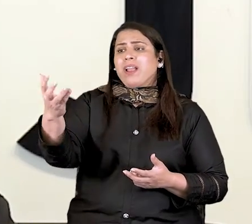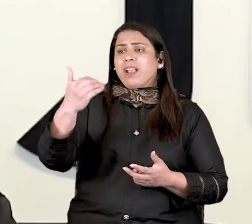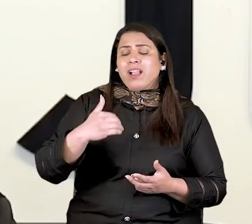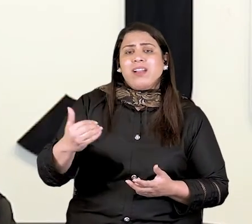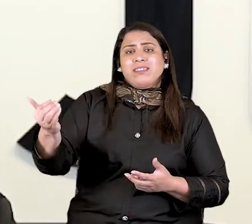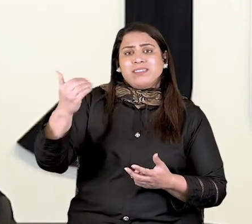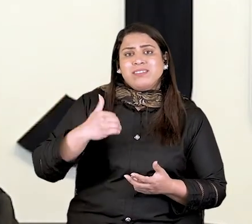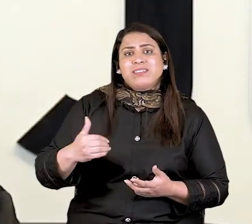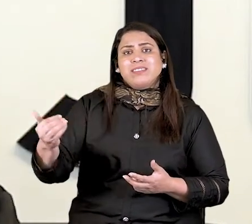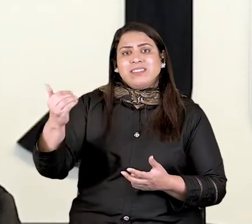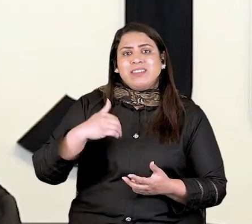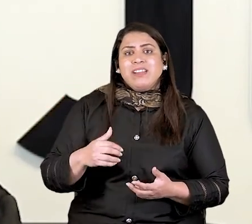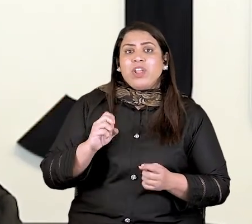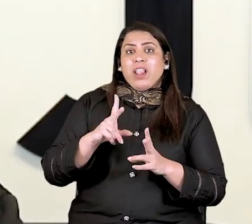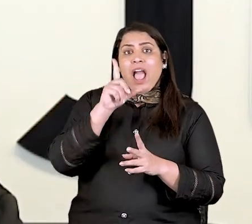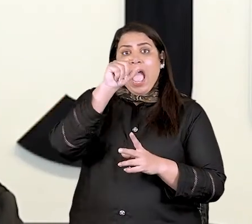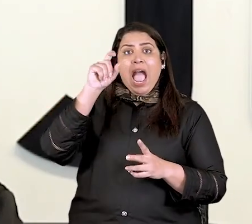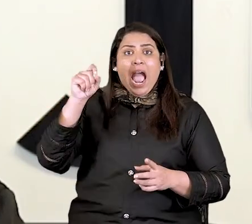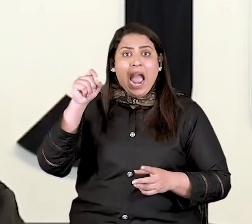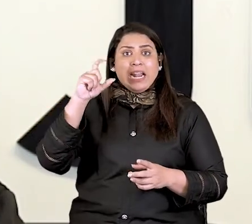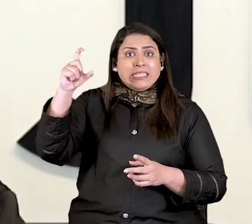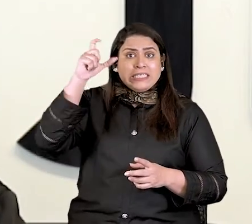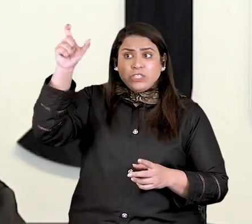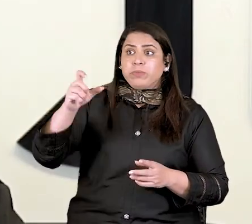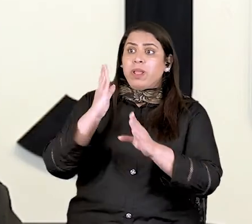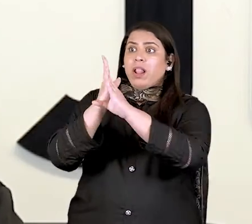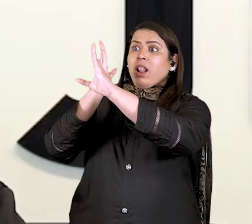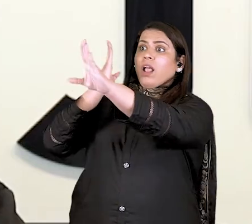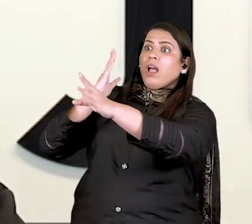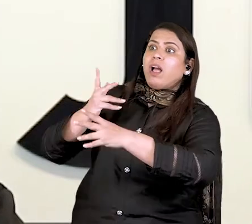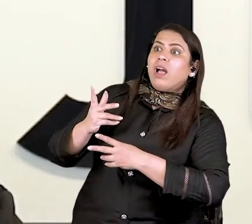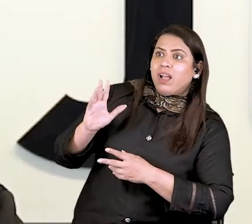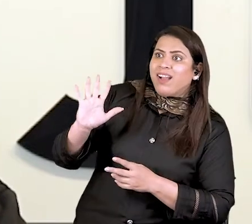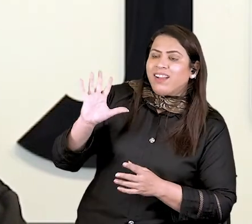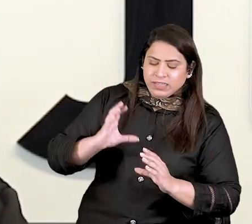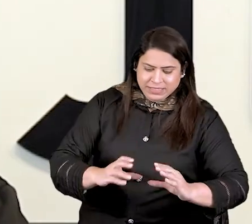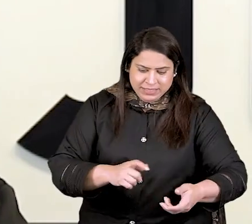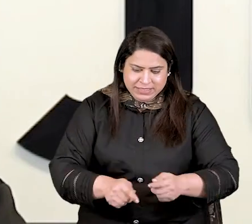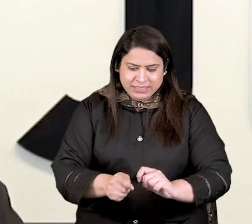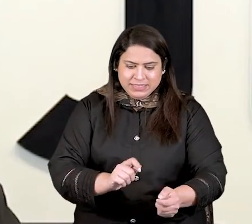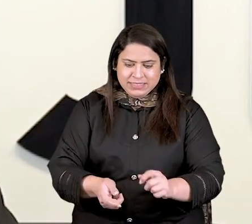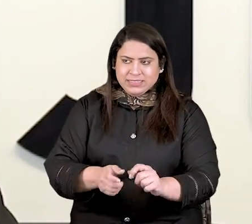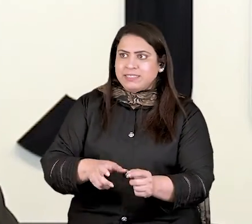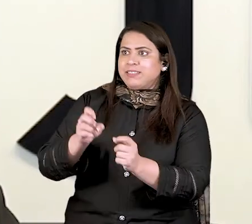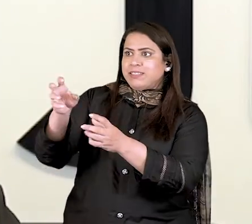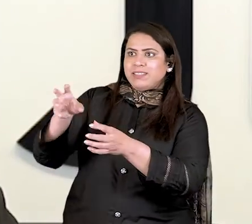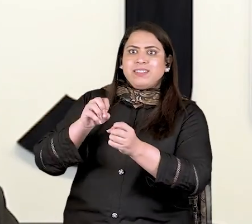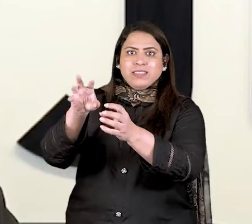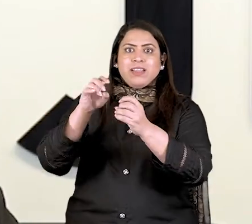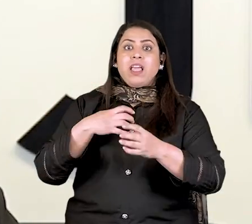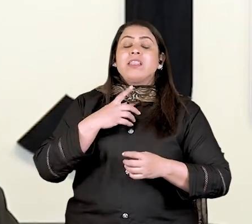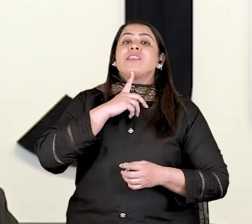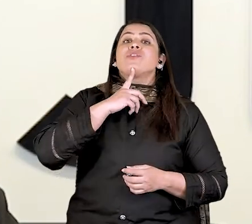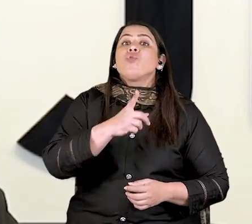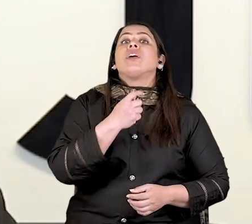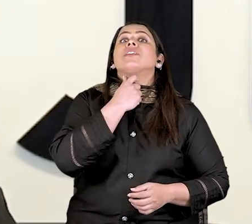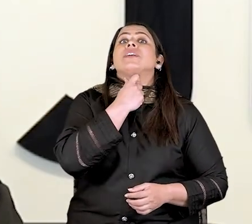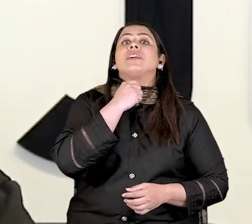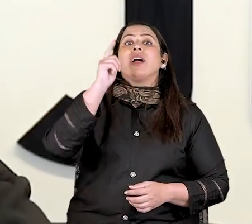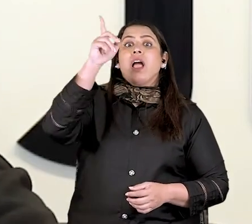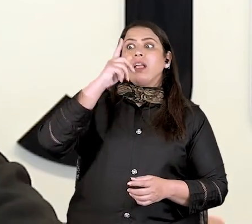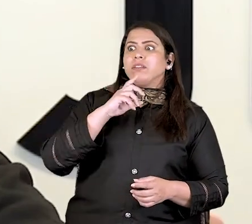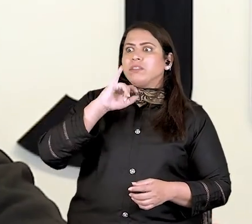how people were behaving, how they were eating, and how they were enjoying it and coming over. I mean, we got so many lovely customers coming